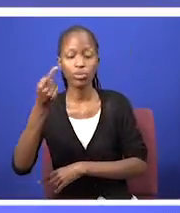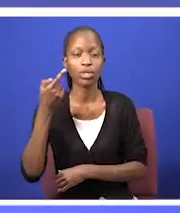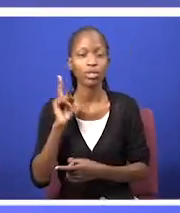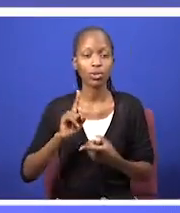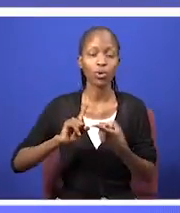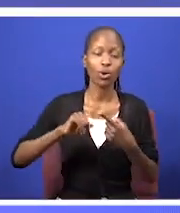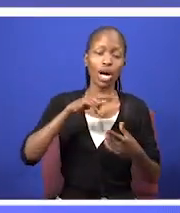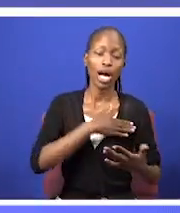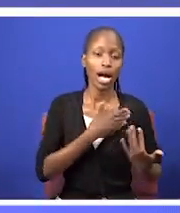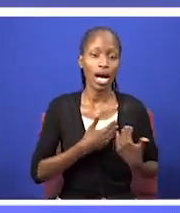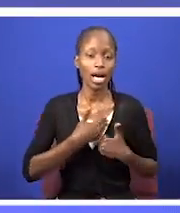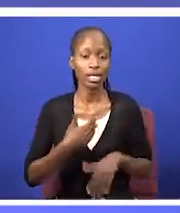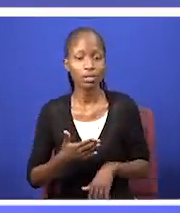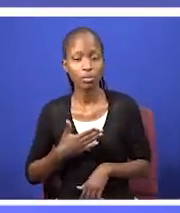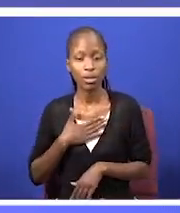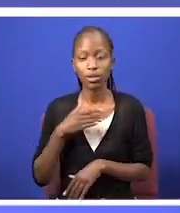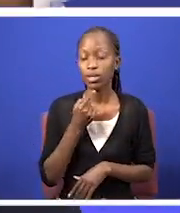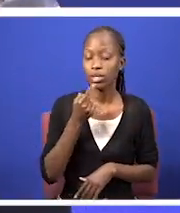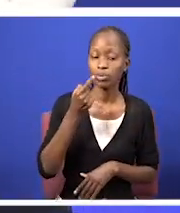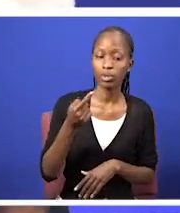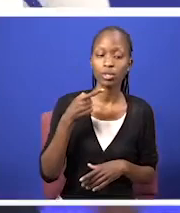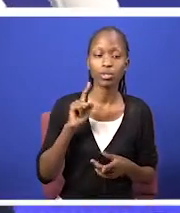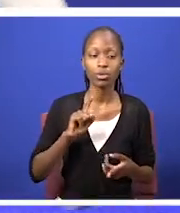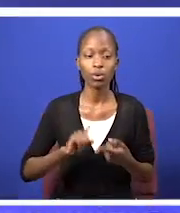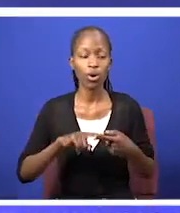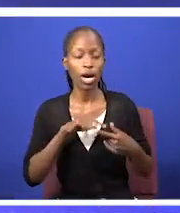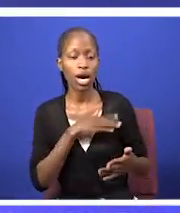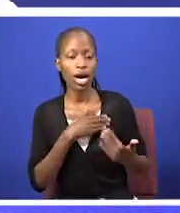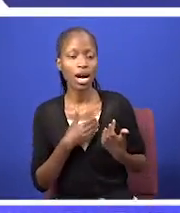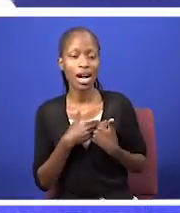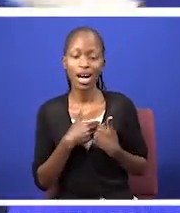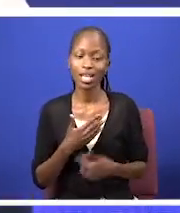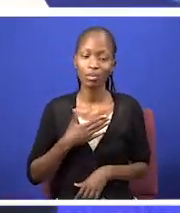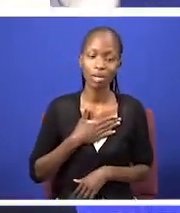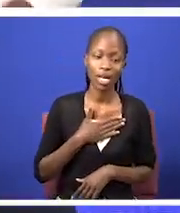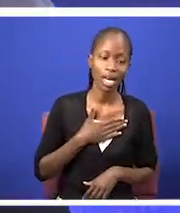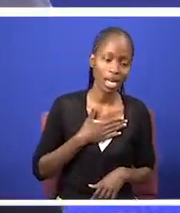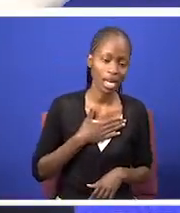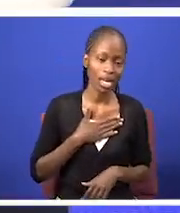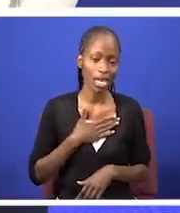to my heart. Say, speak to my heart, speak to my